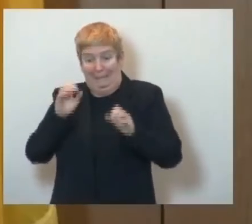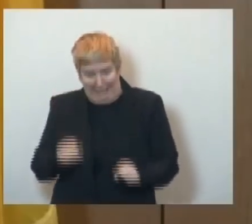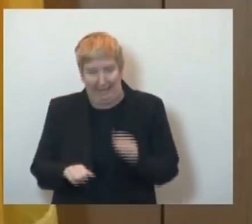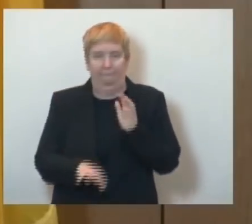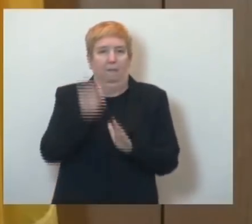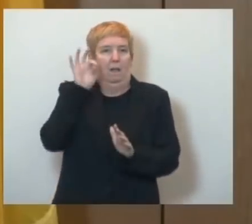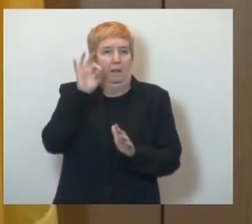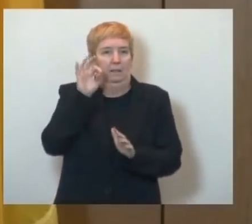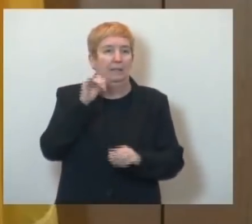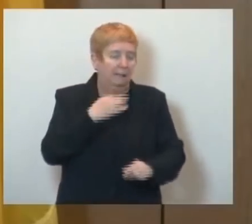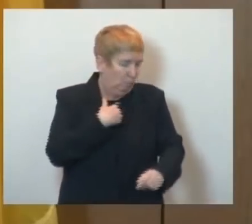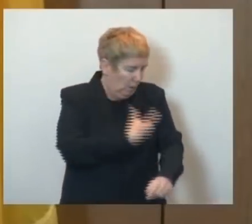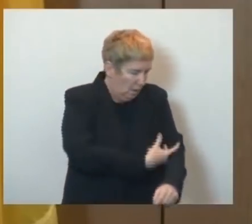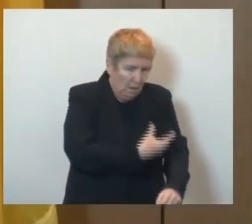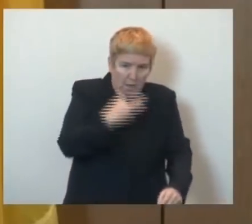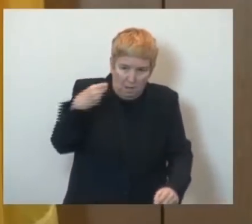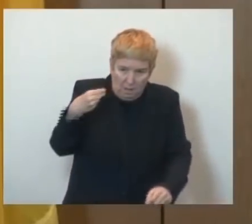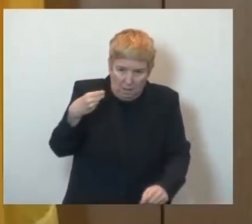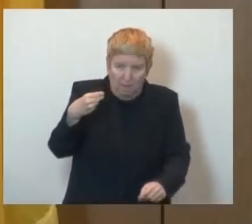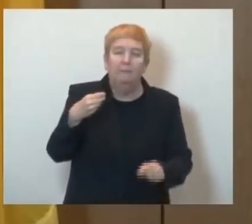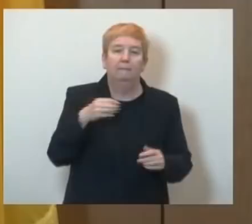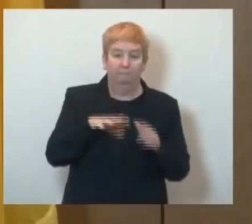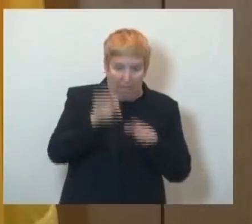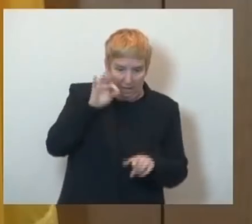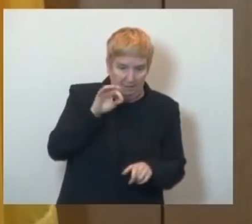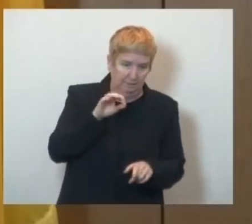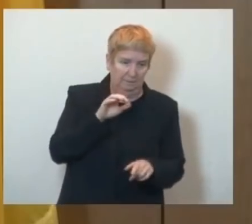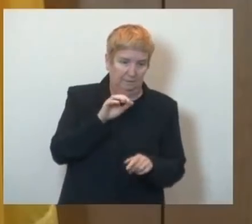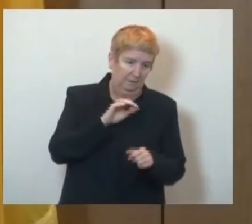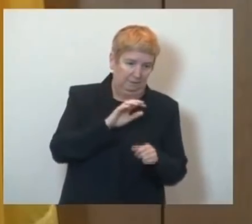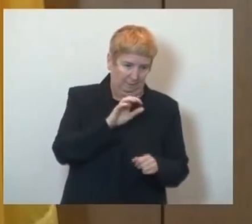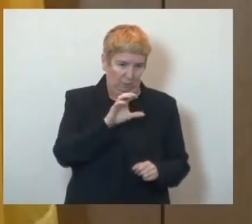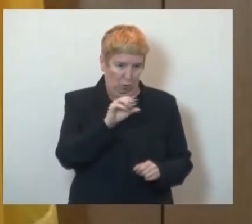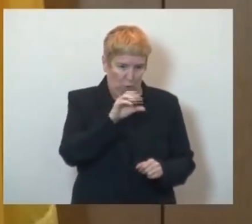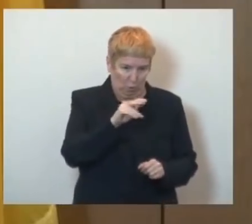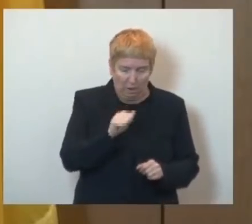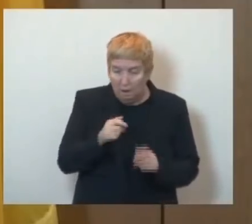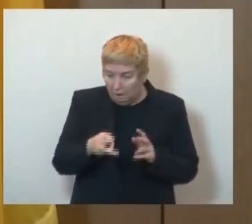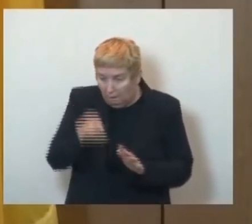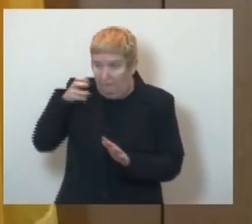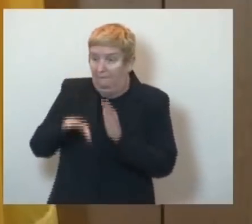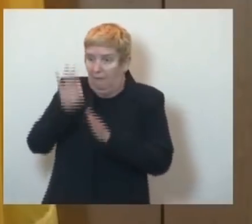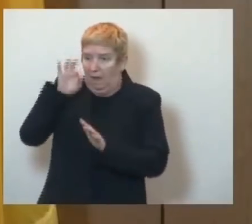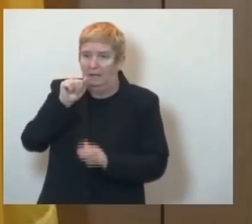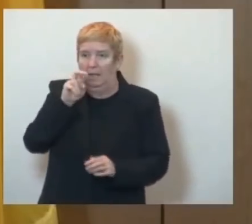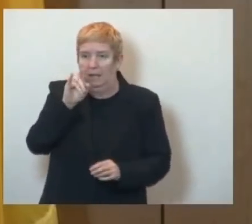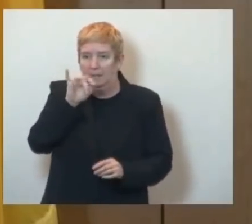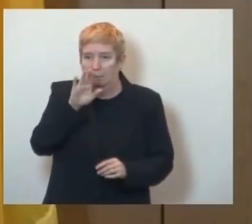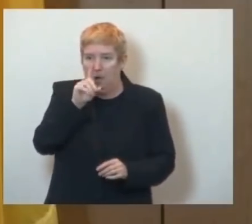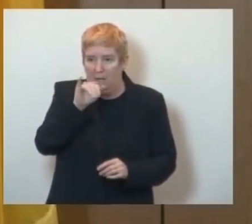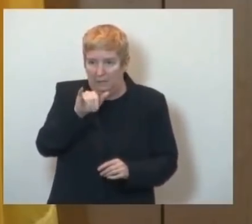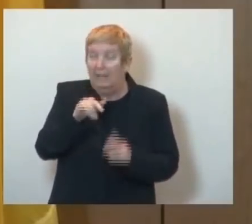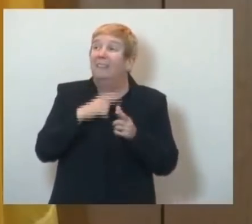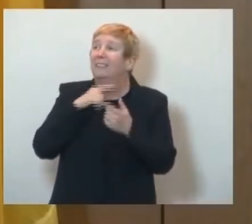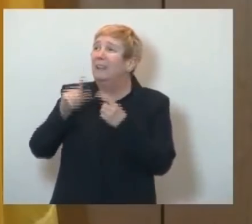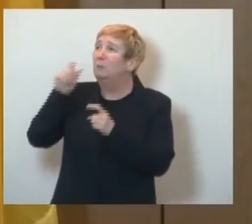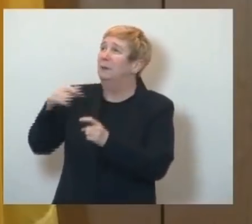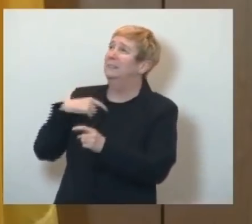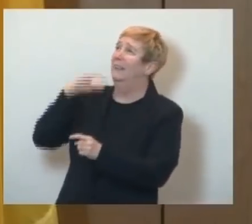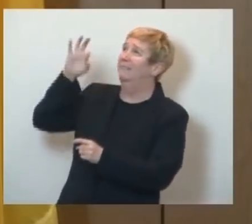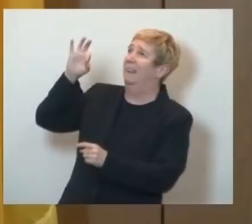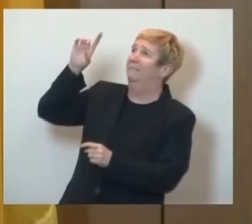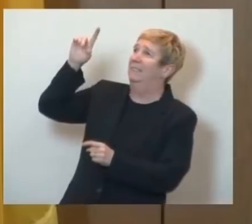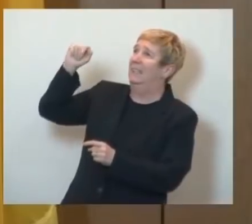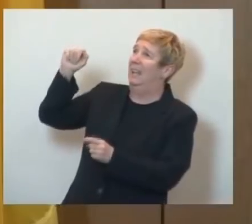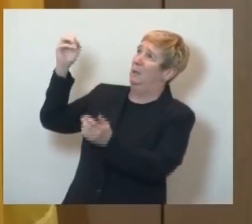new kits. And then you have to have an FDA approved, right? Once you validate it, and it takes software